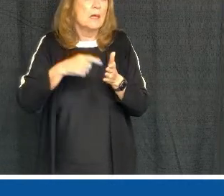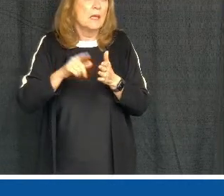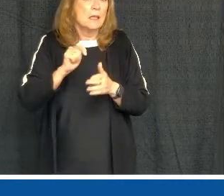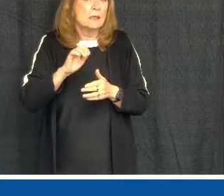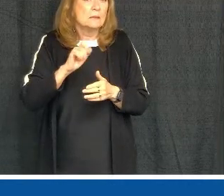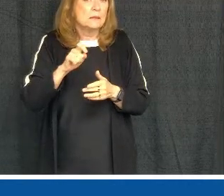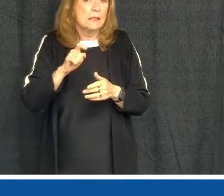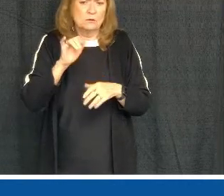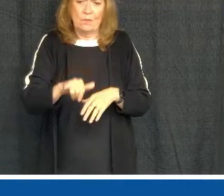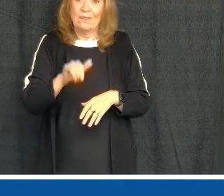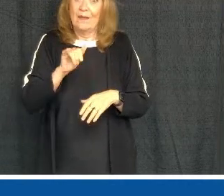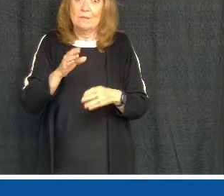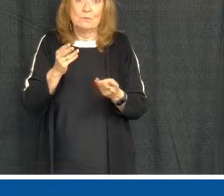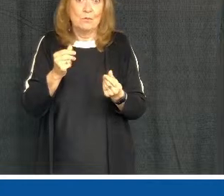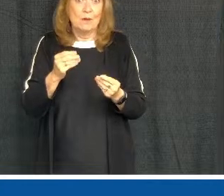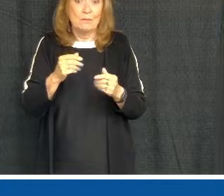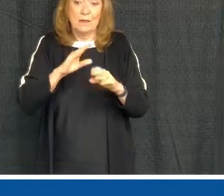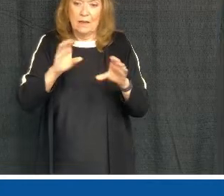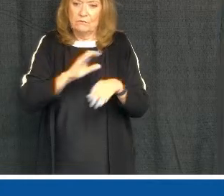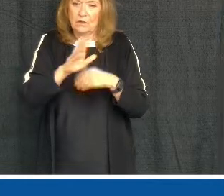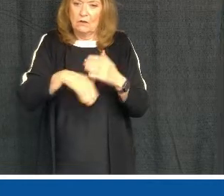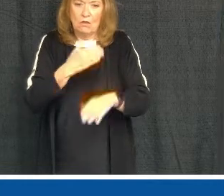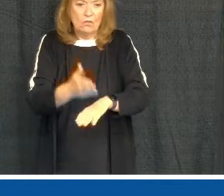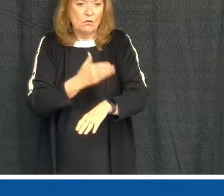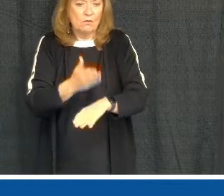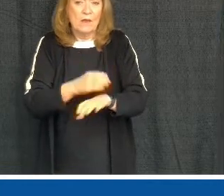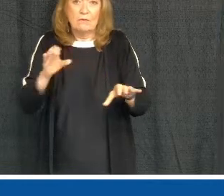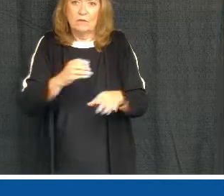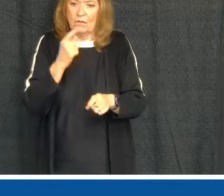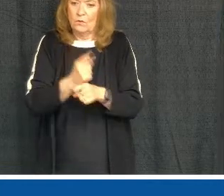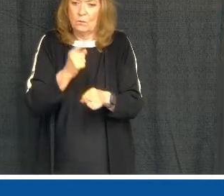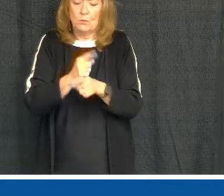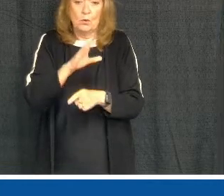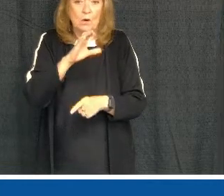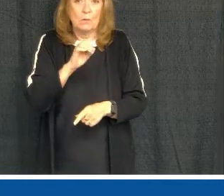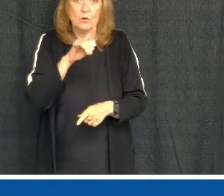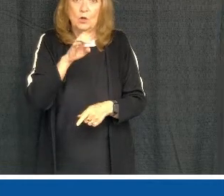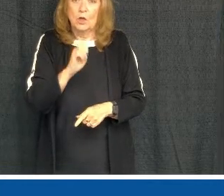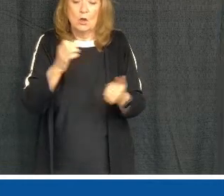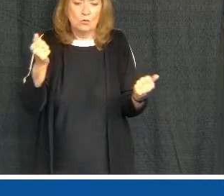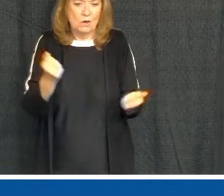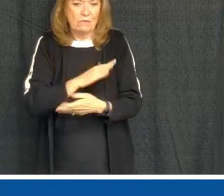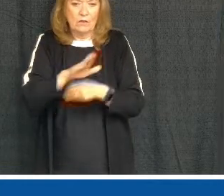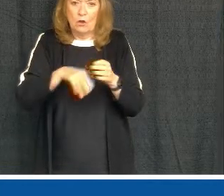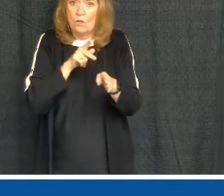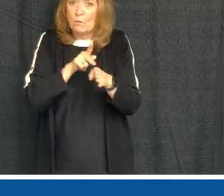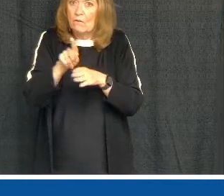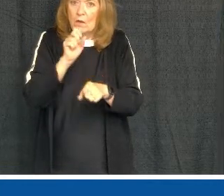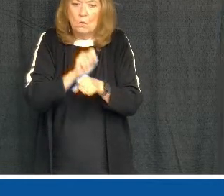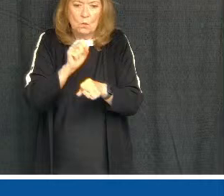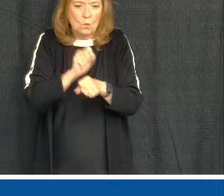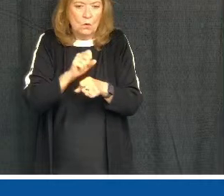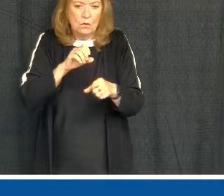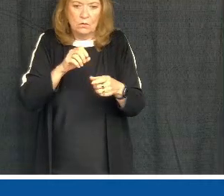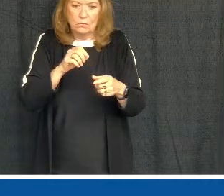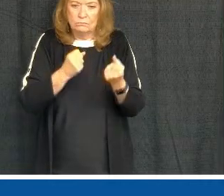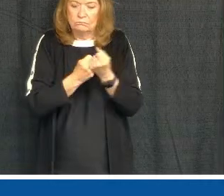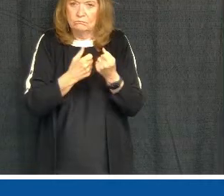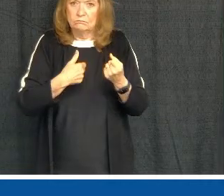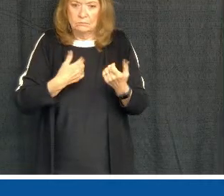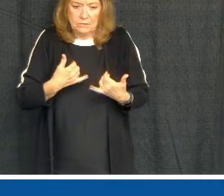same property. I've done all the renovations. I've done the proper coding. I had all the professionals work in my favor, and yet I'm still the